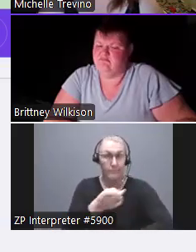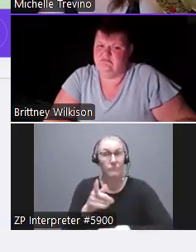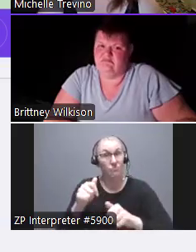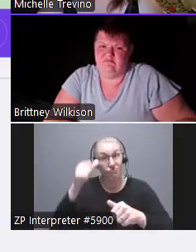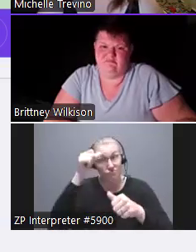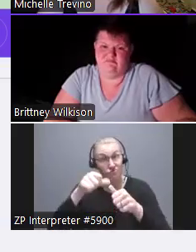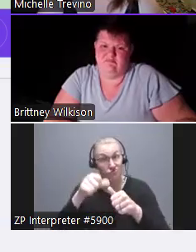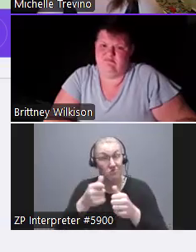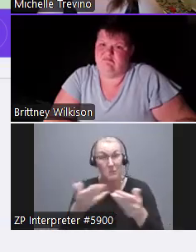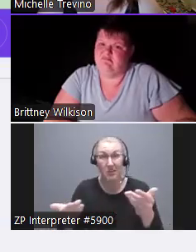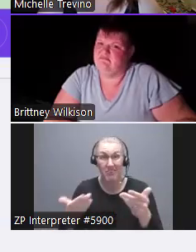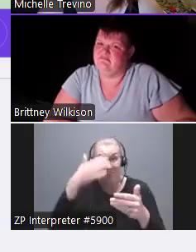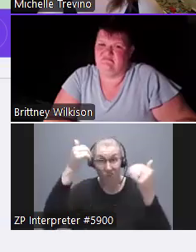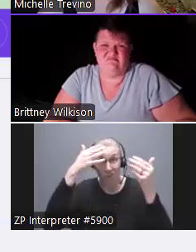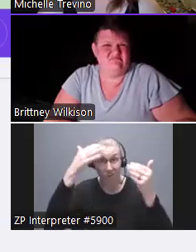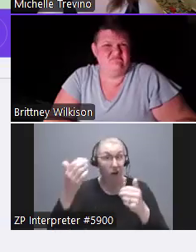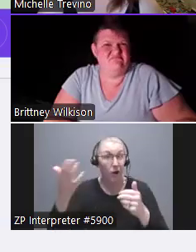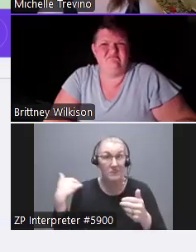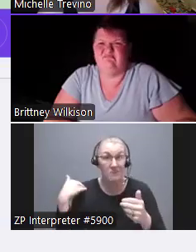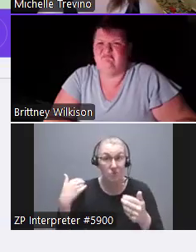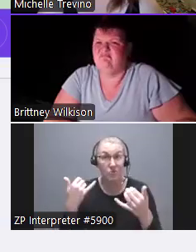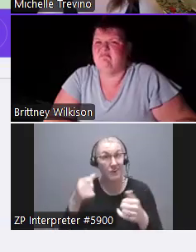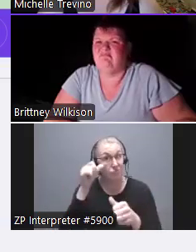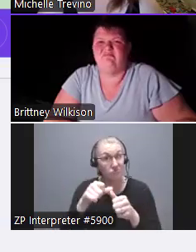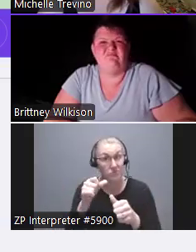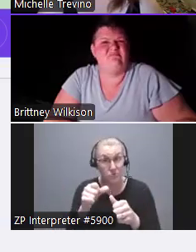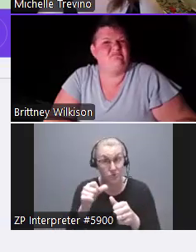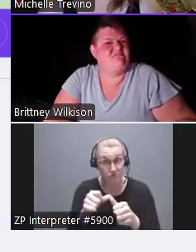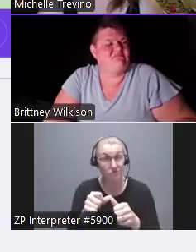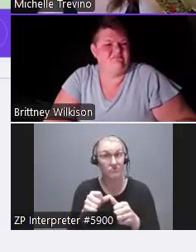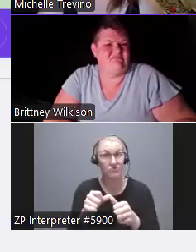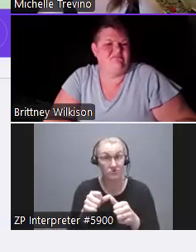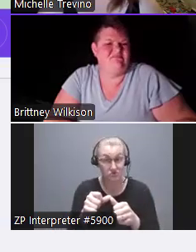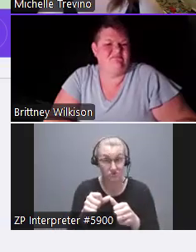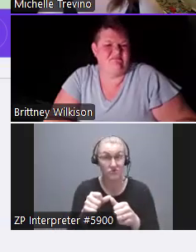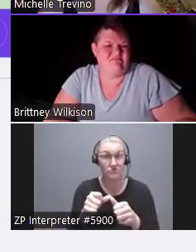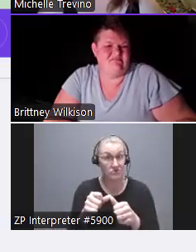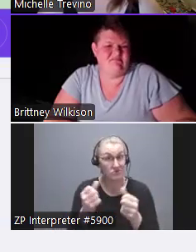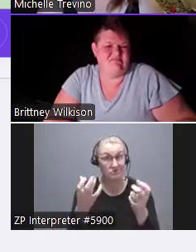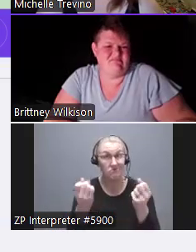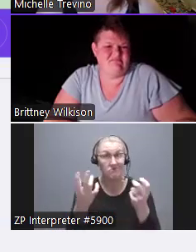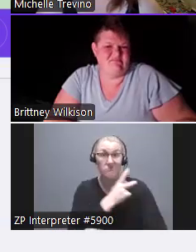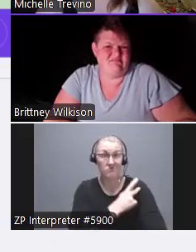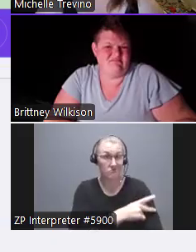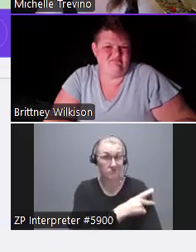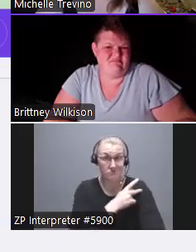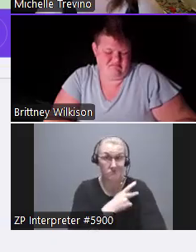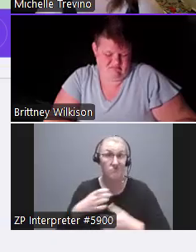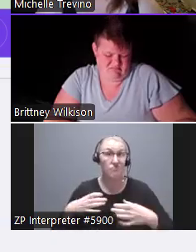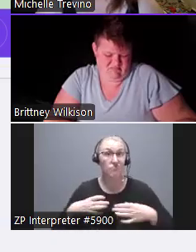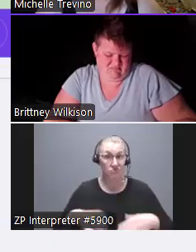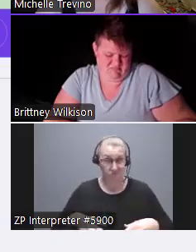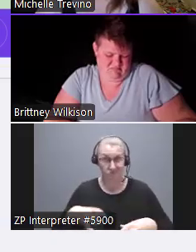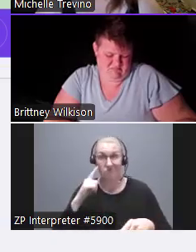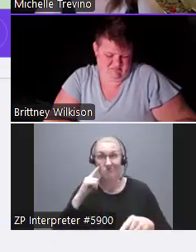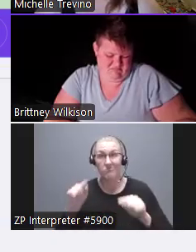she couldn't remember anymore, right? There are a lot of patients and clients that I have that have